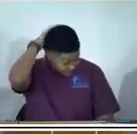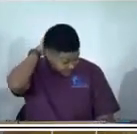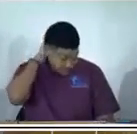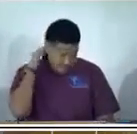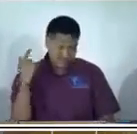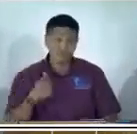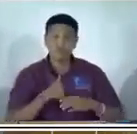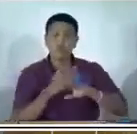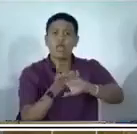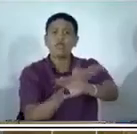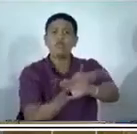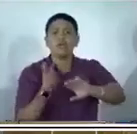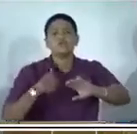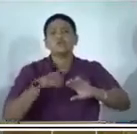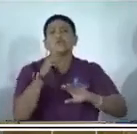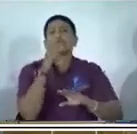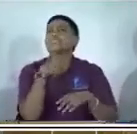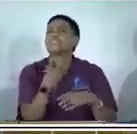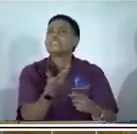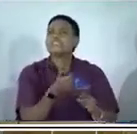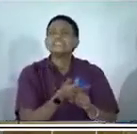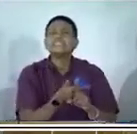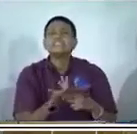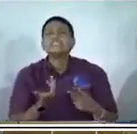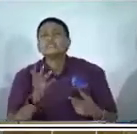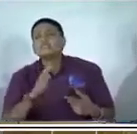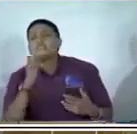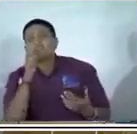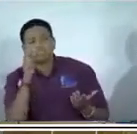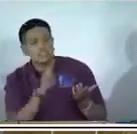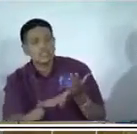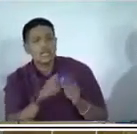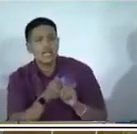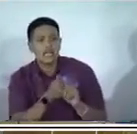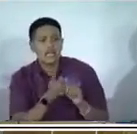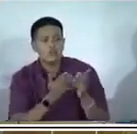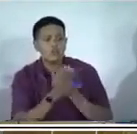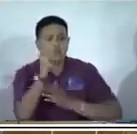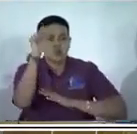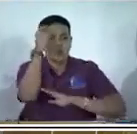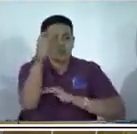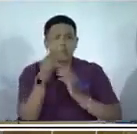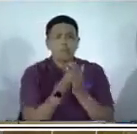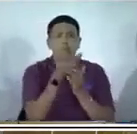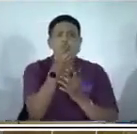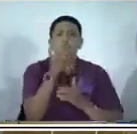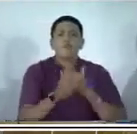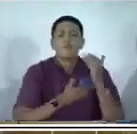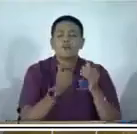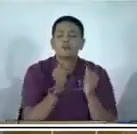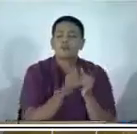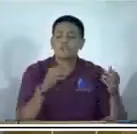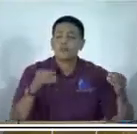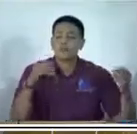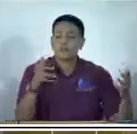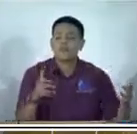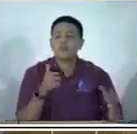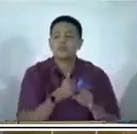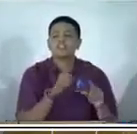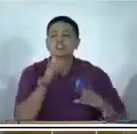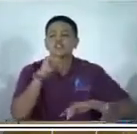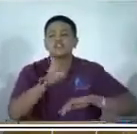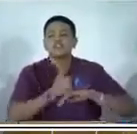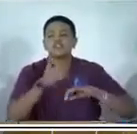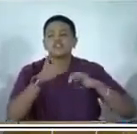we're just about to sign a contract through the government procurement process with a provider to